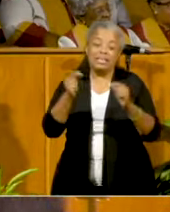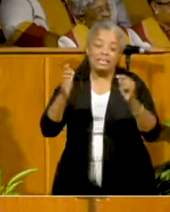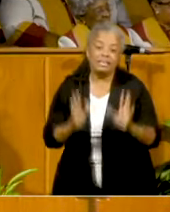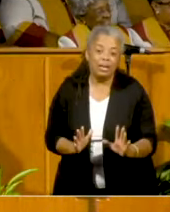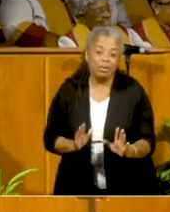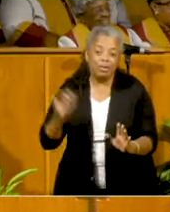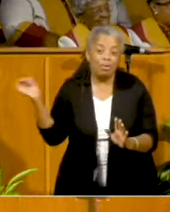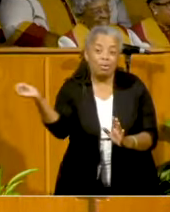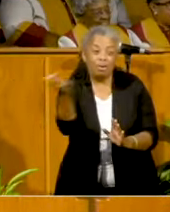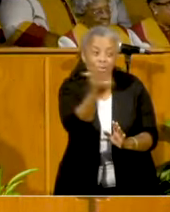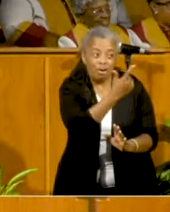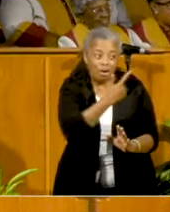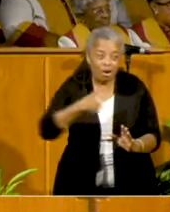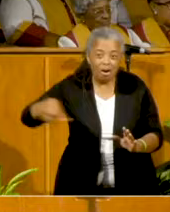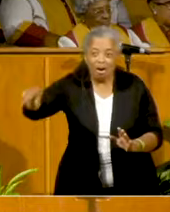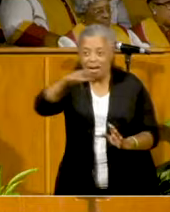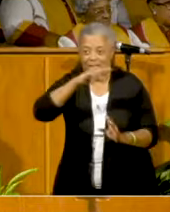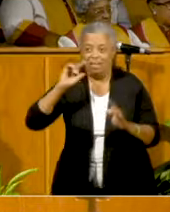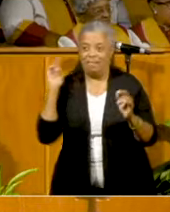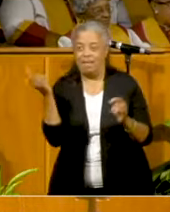sinner. All of us.